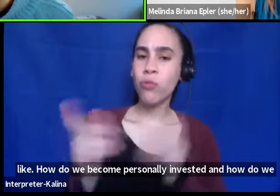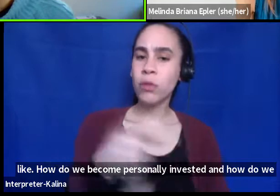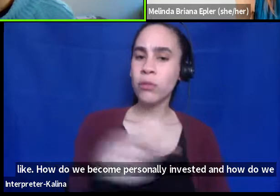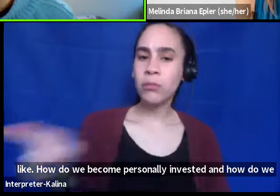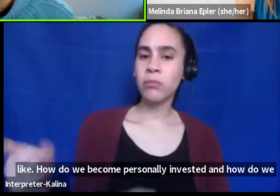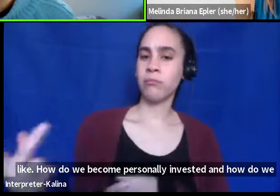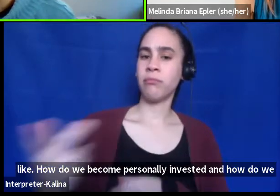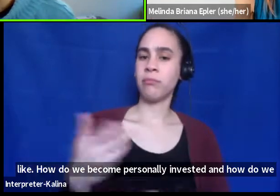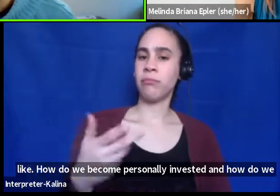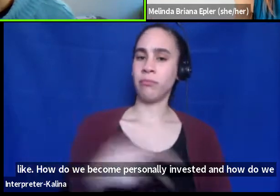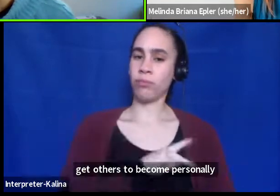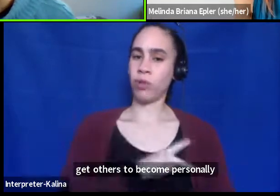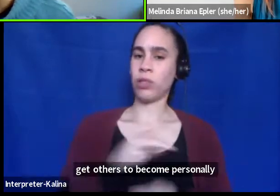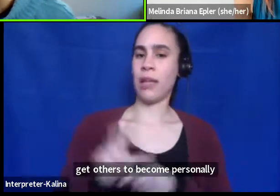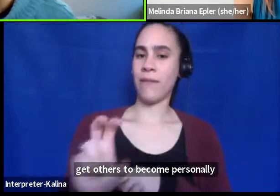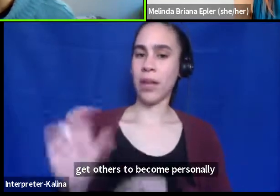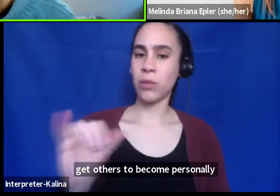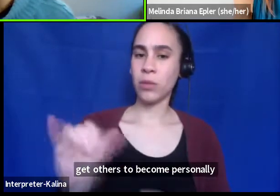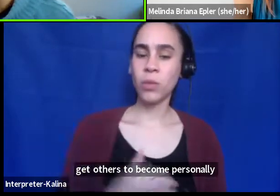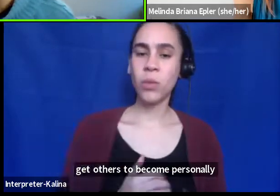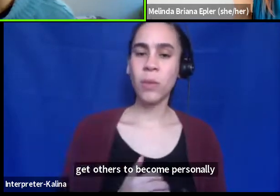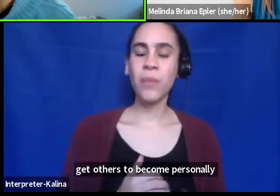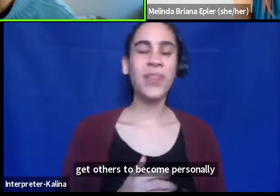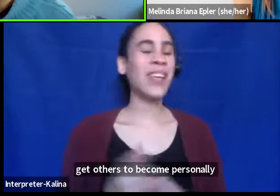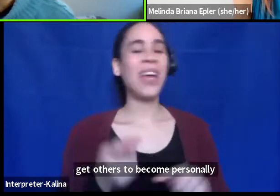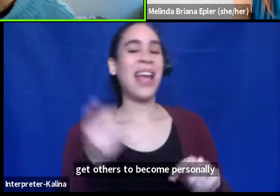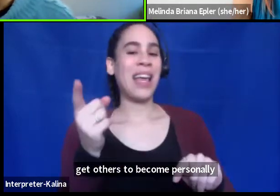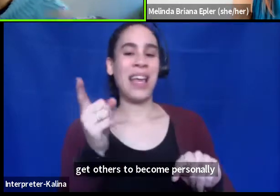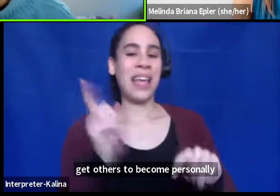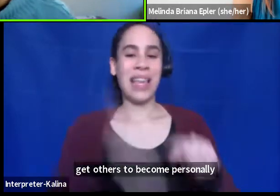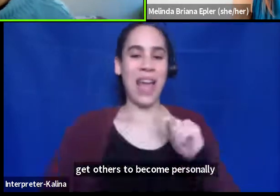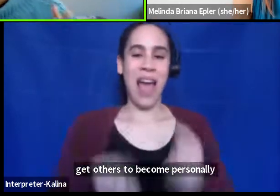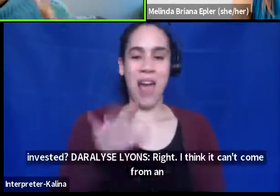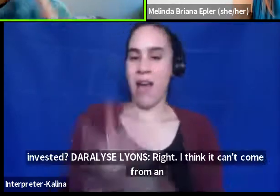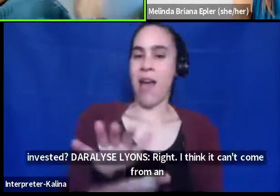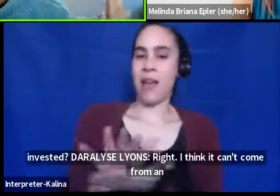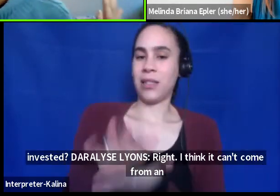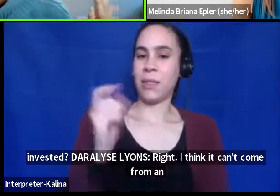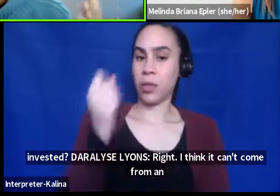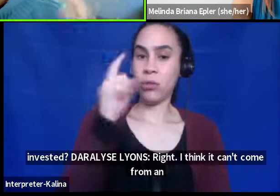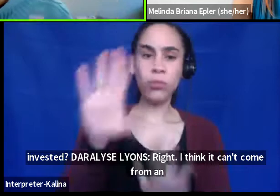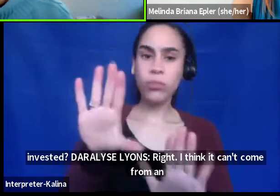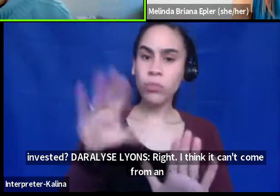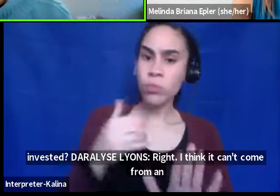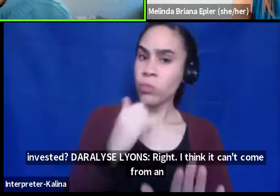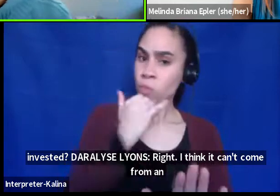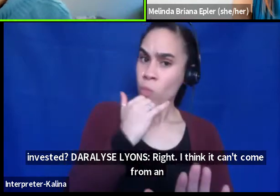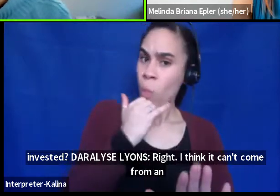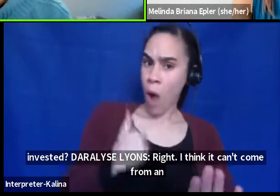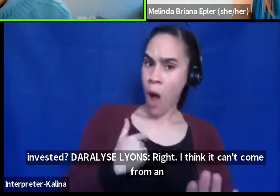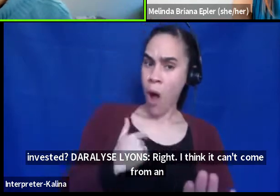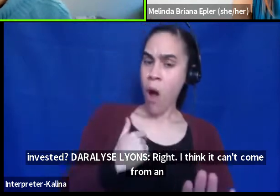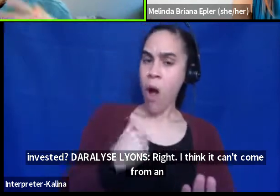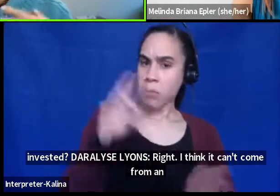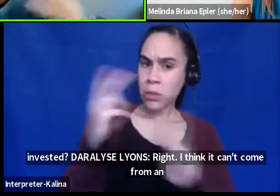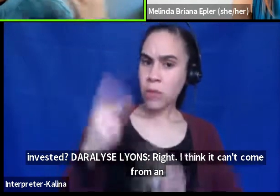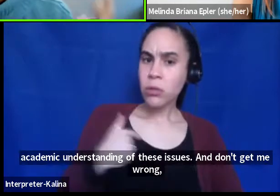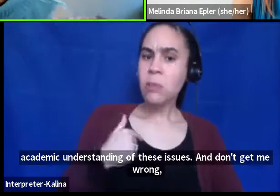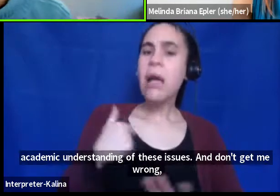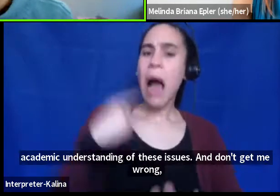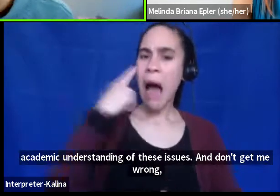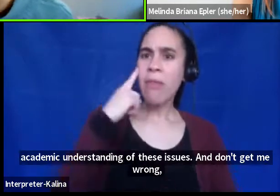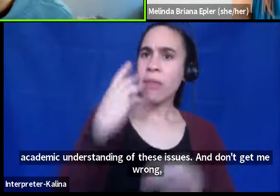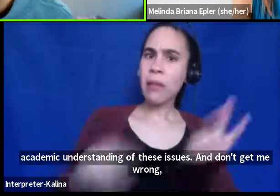come from an academic understanding of these issues. And don't get me wrong, I think it's important to know sort of statistics